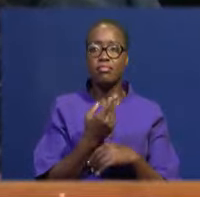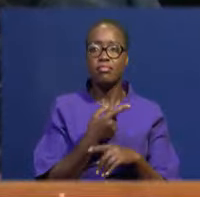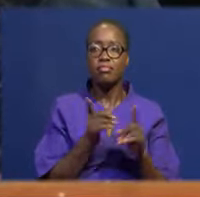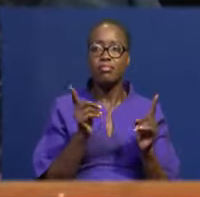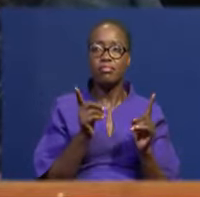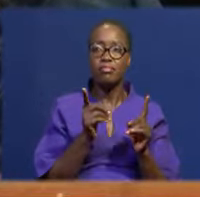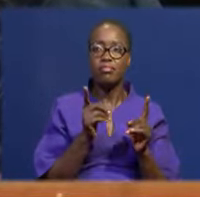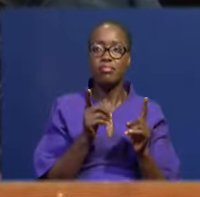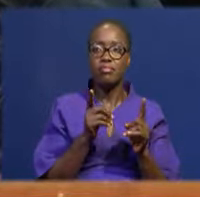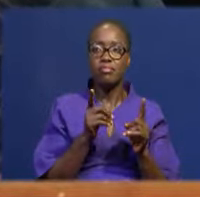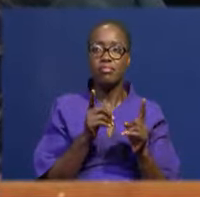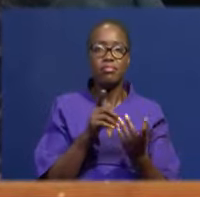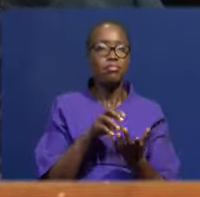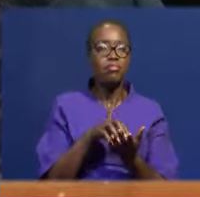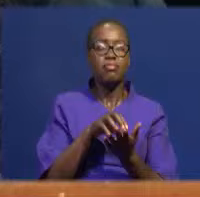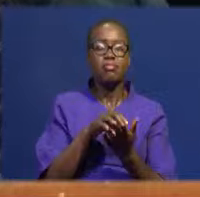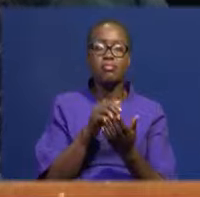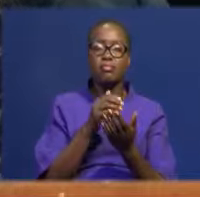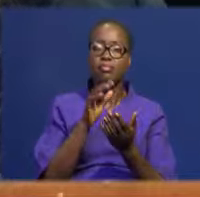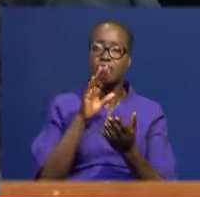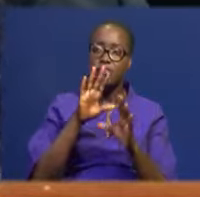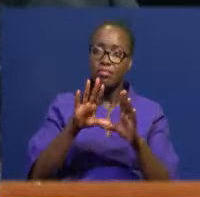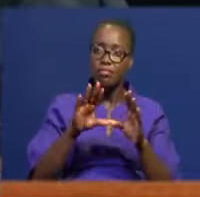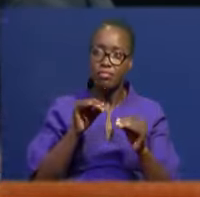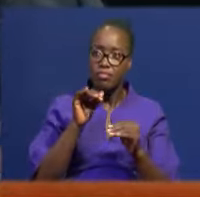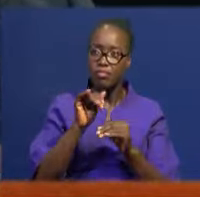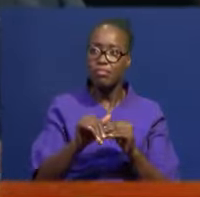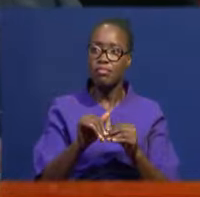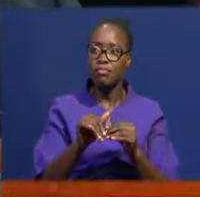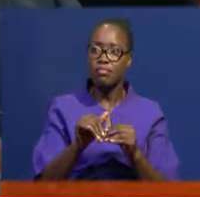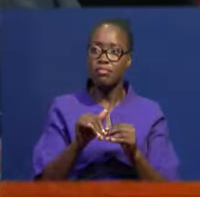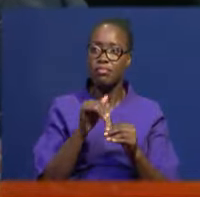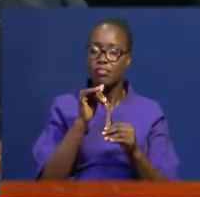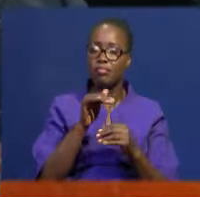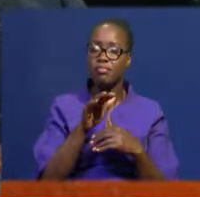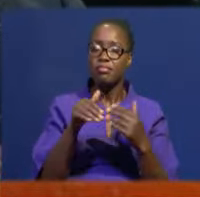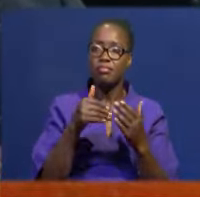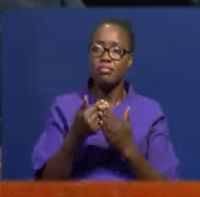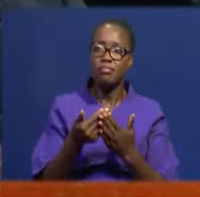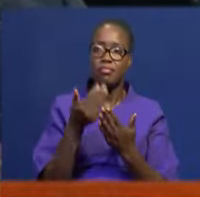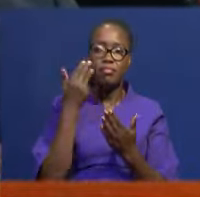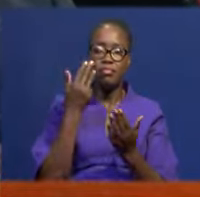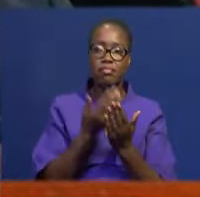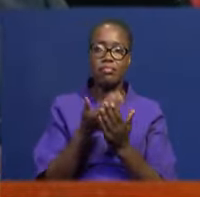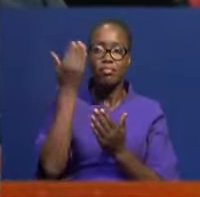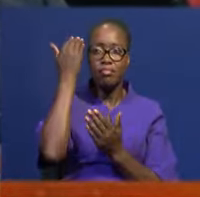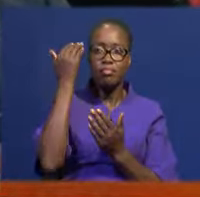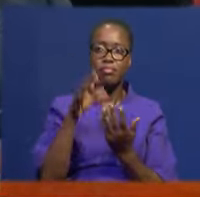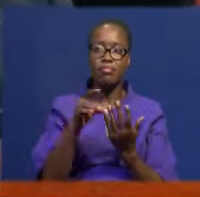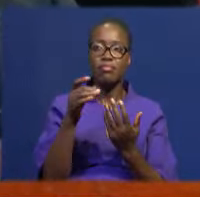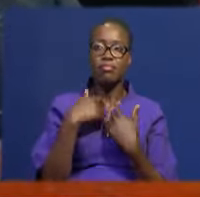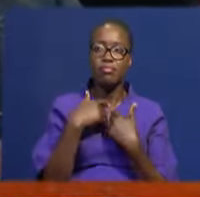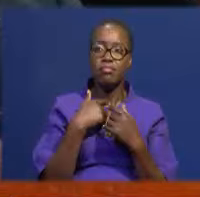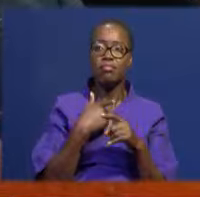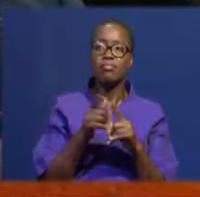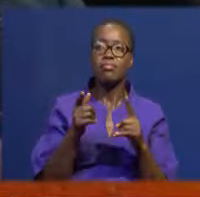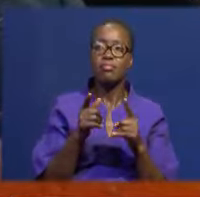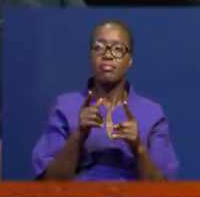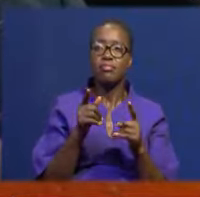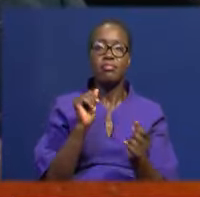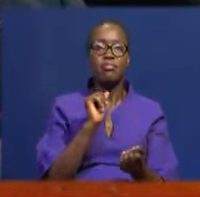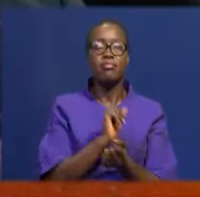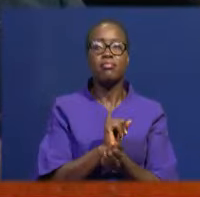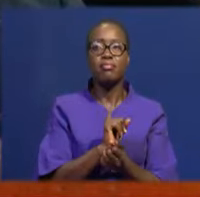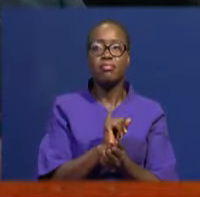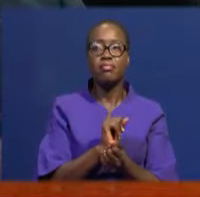the circumstances and also from the admission, the fact that no documents were brought to court, this court has no option but to convict the